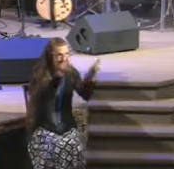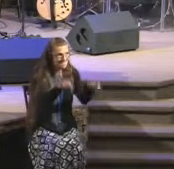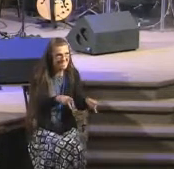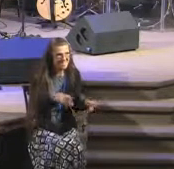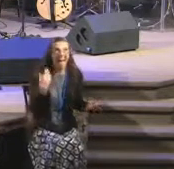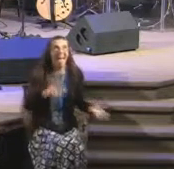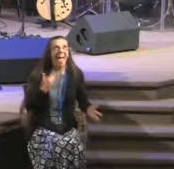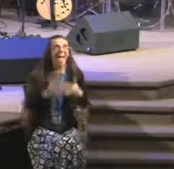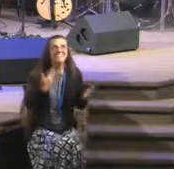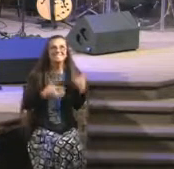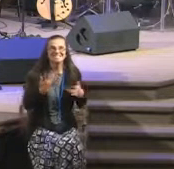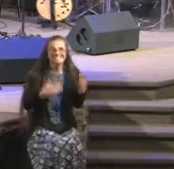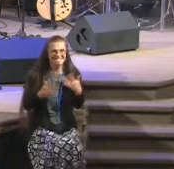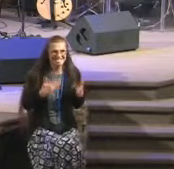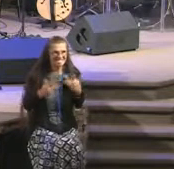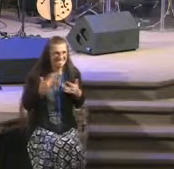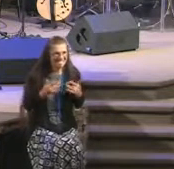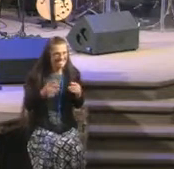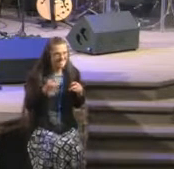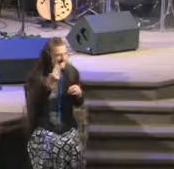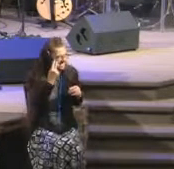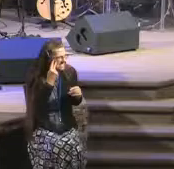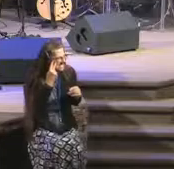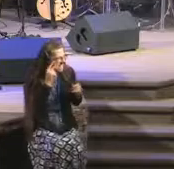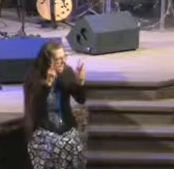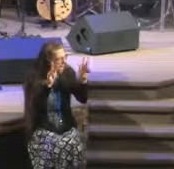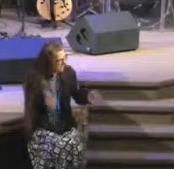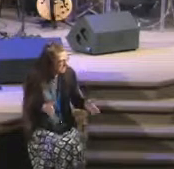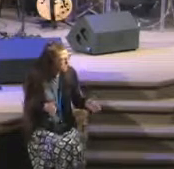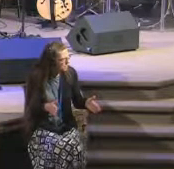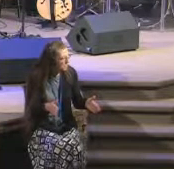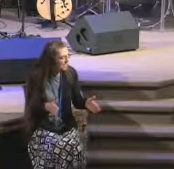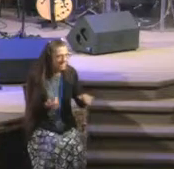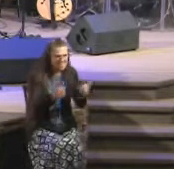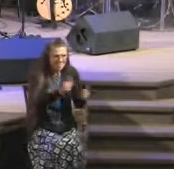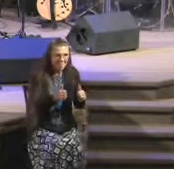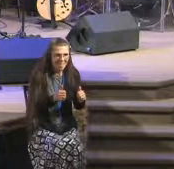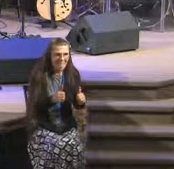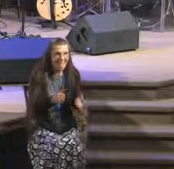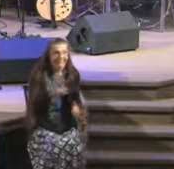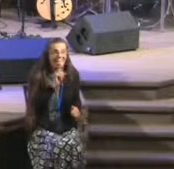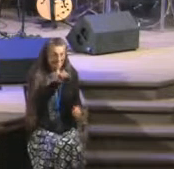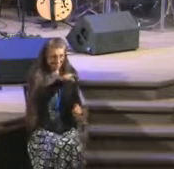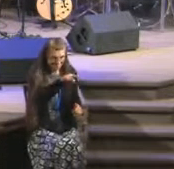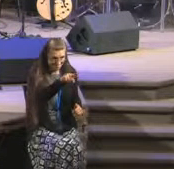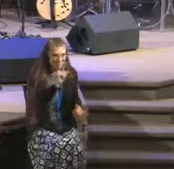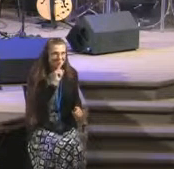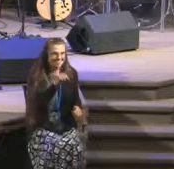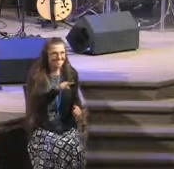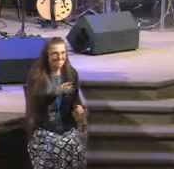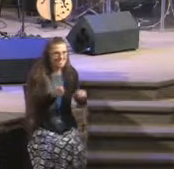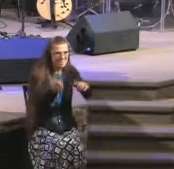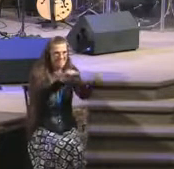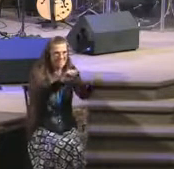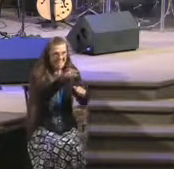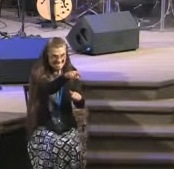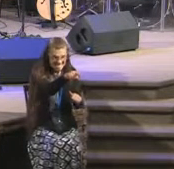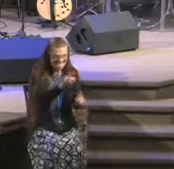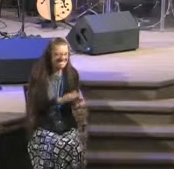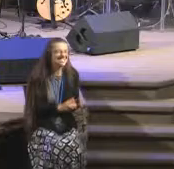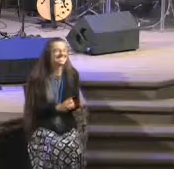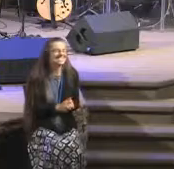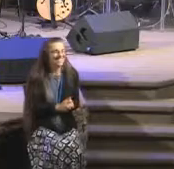I'm excited. Man, I'm excited seeing people get baptized. Had another just made a comment. She wants to get baptized as